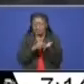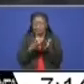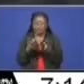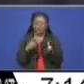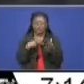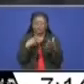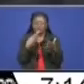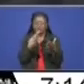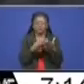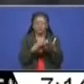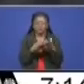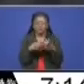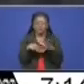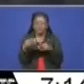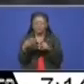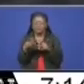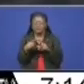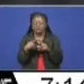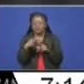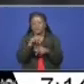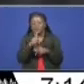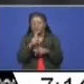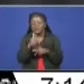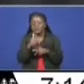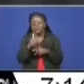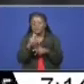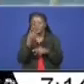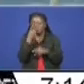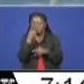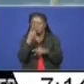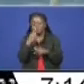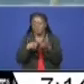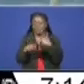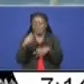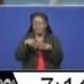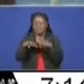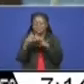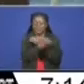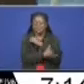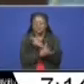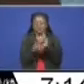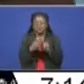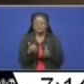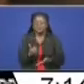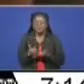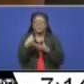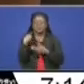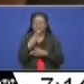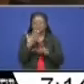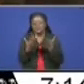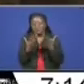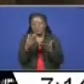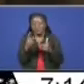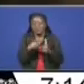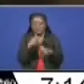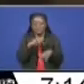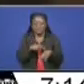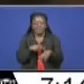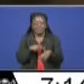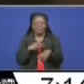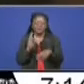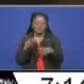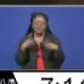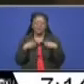and the National Dental Association, who've come into the country to assist us. Probably the first time we've had so many different groups come to one